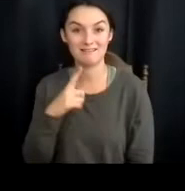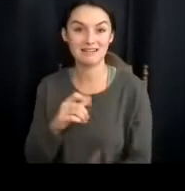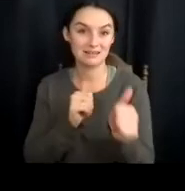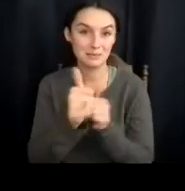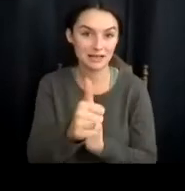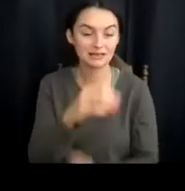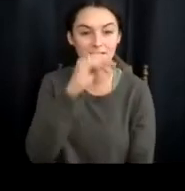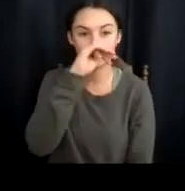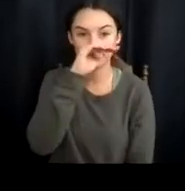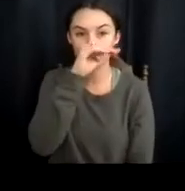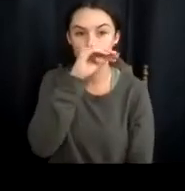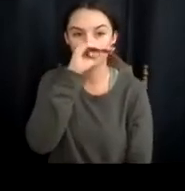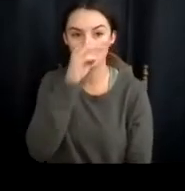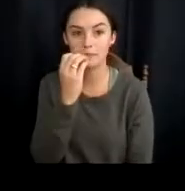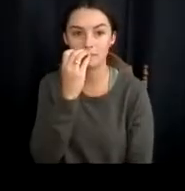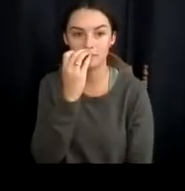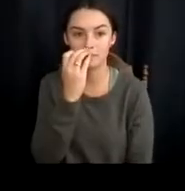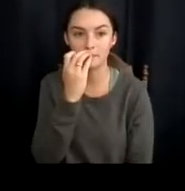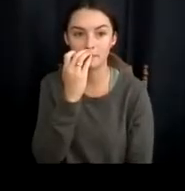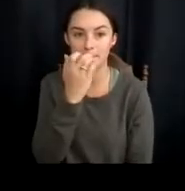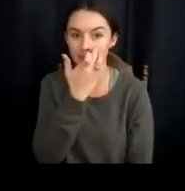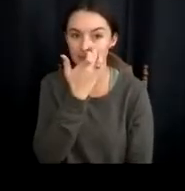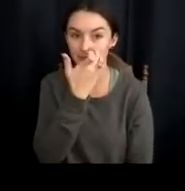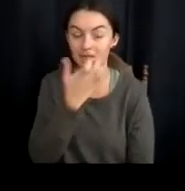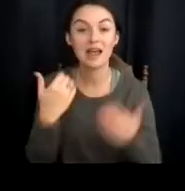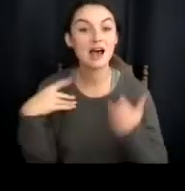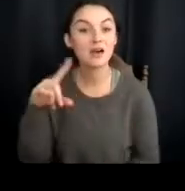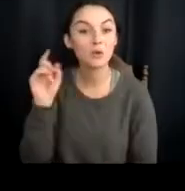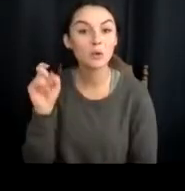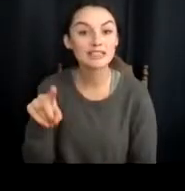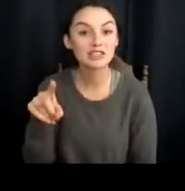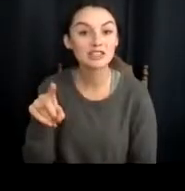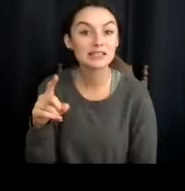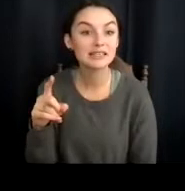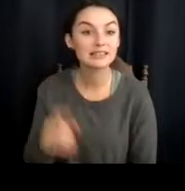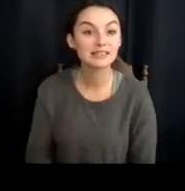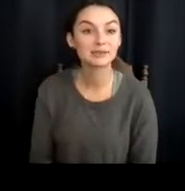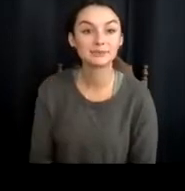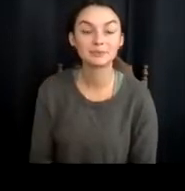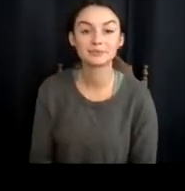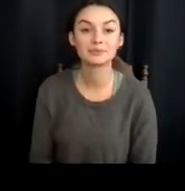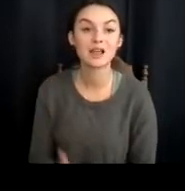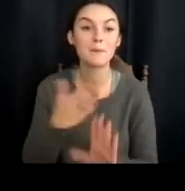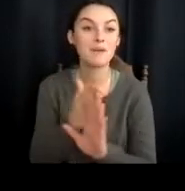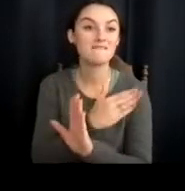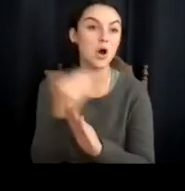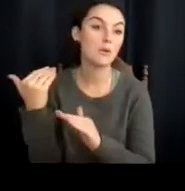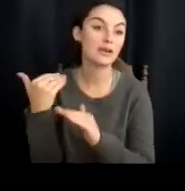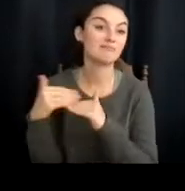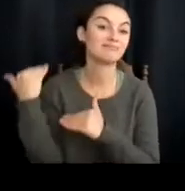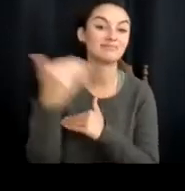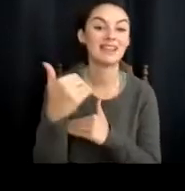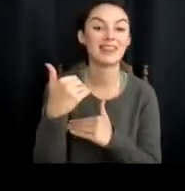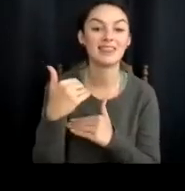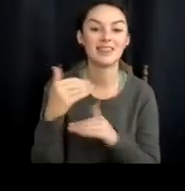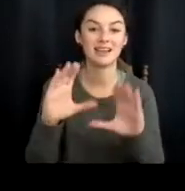So do we have any questions about this room before we go on to the next room? We're going to take a trip through time here in a moment